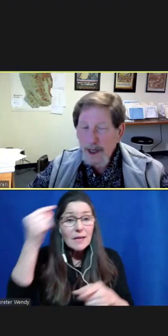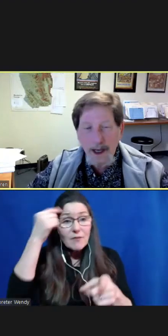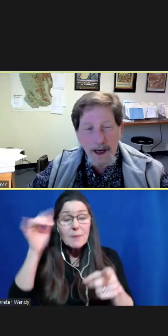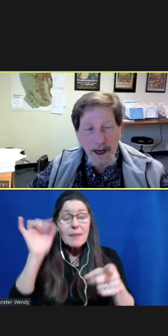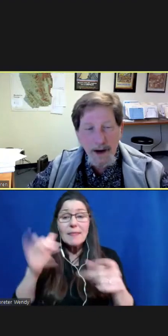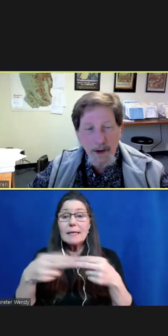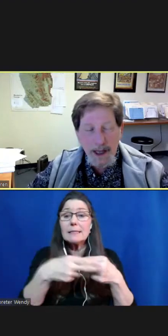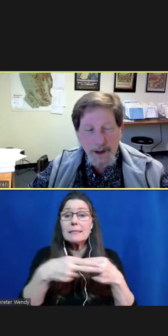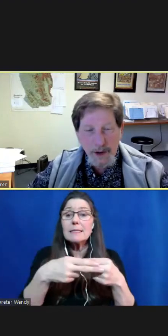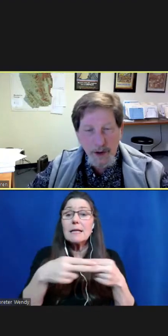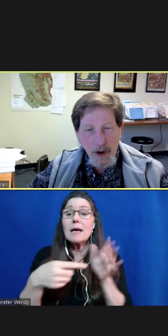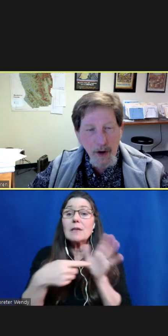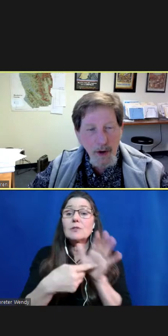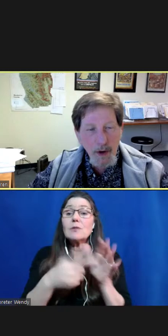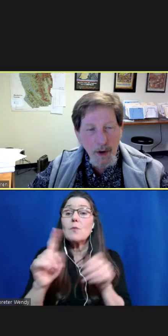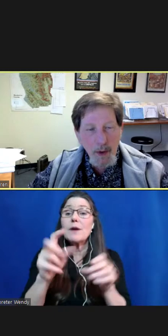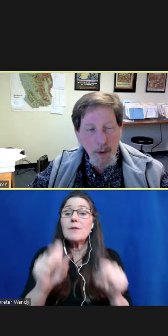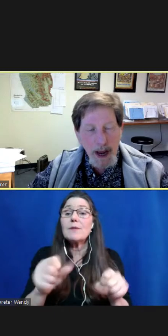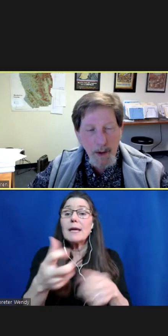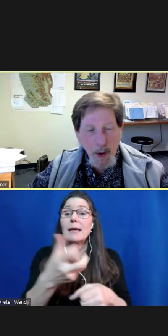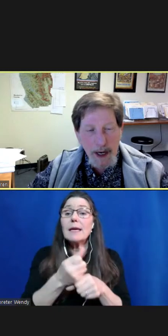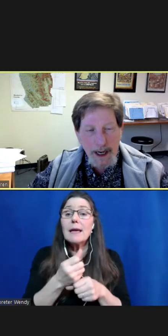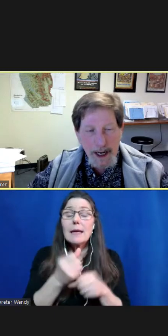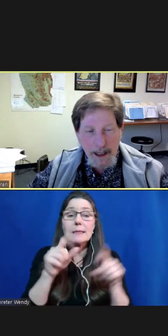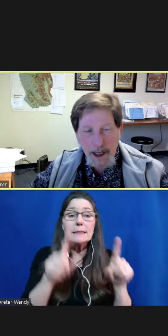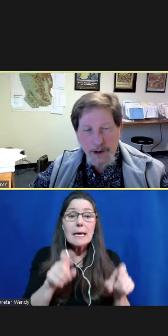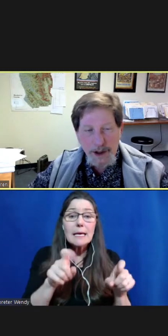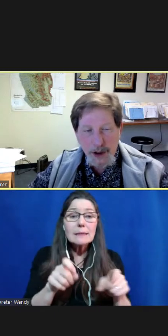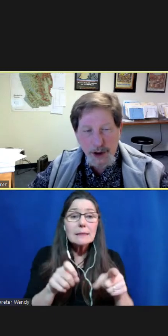covidtests.gov. And you can call